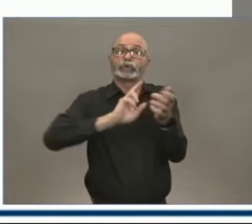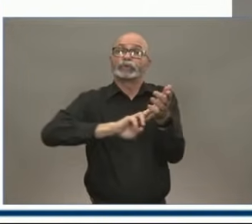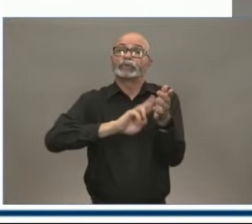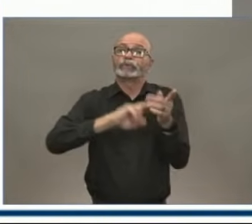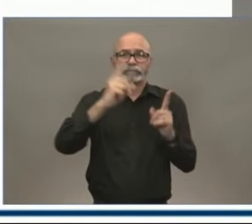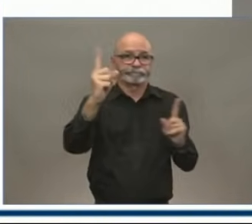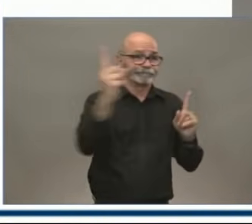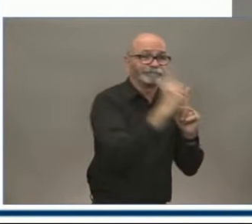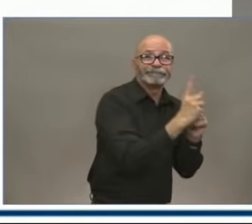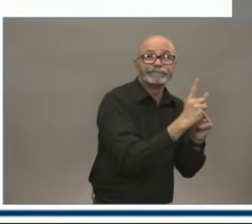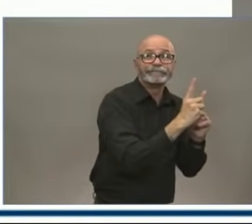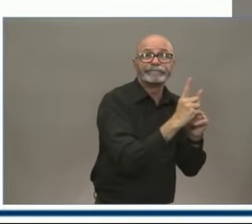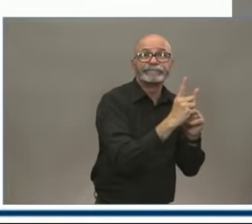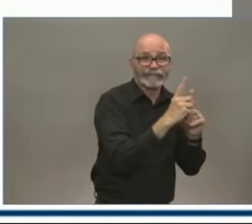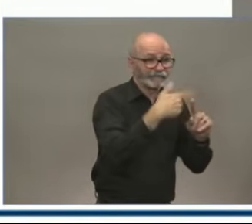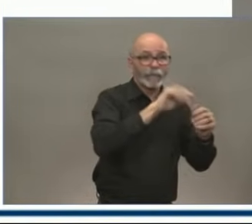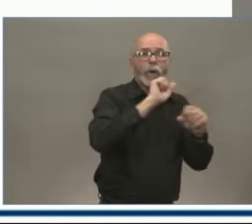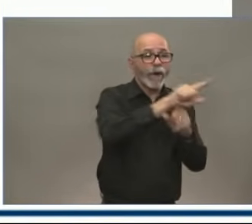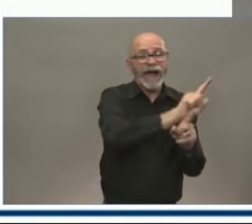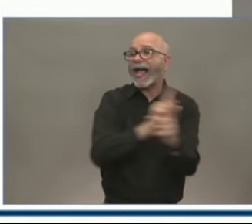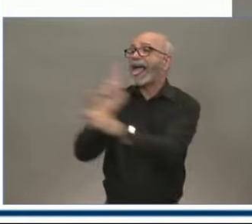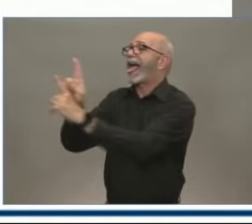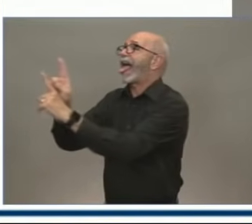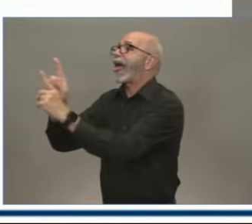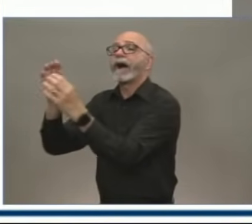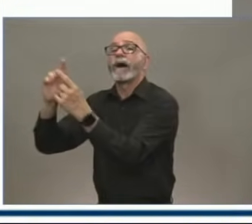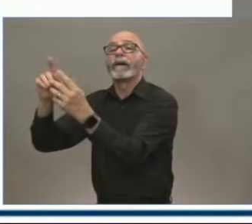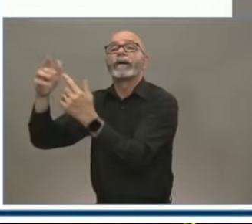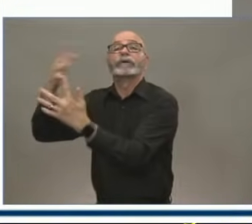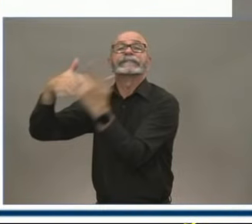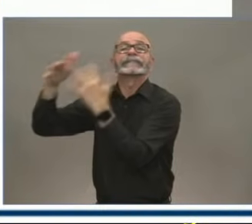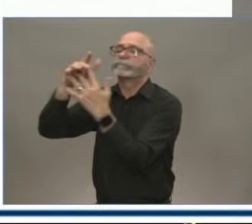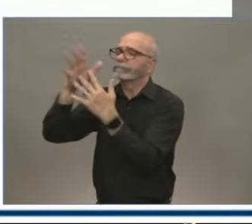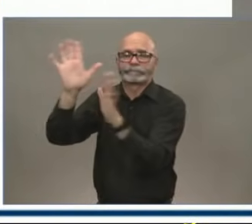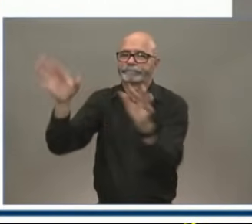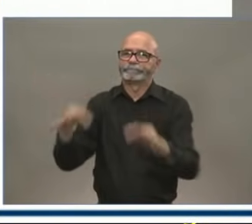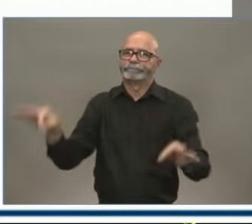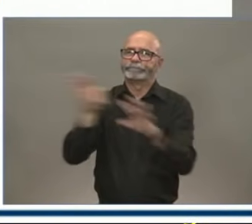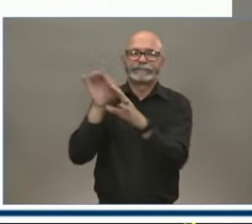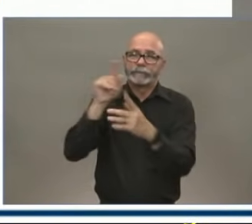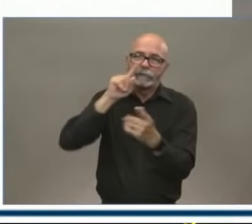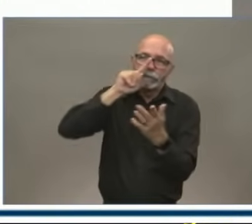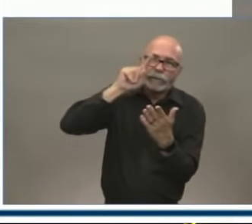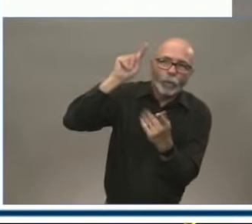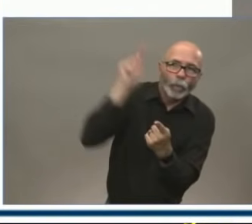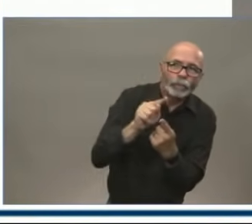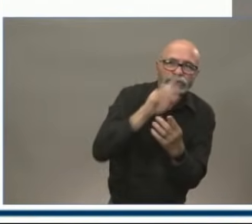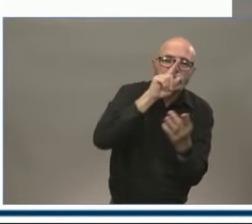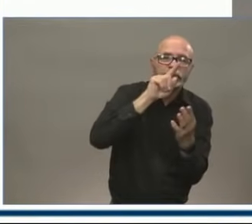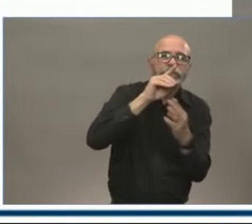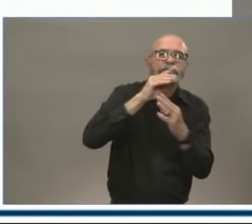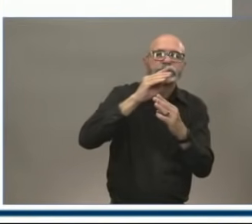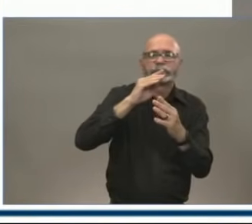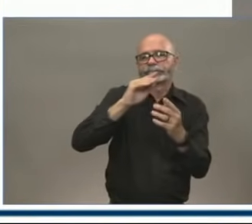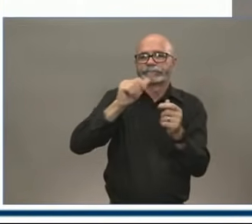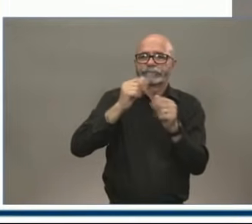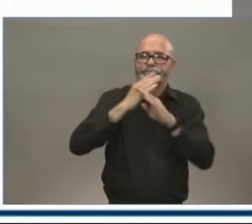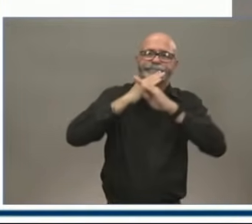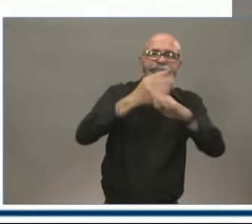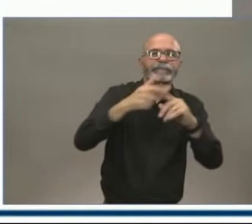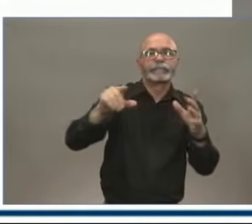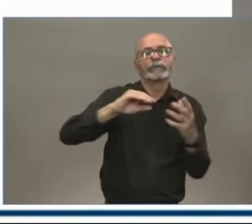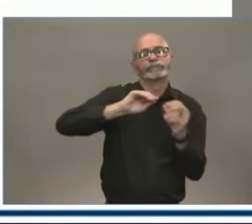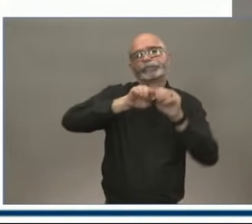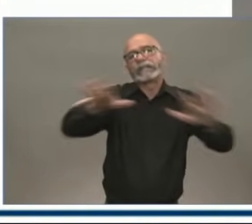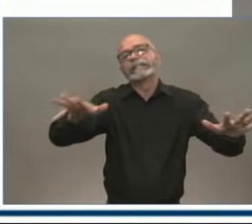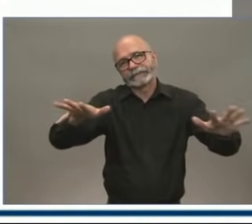things we've already have in place, is making sure we're minimizing the chance for COVID-19 to get into our long-term care facilities. We're all too